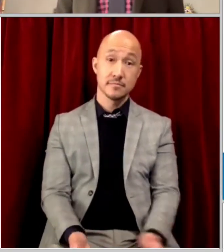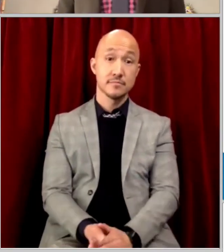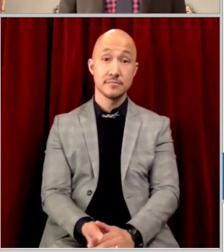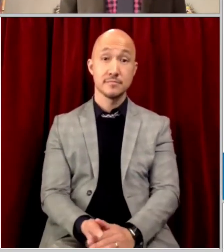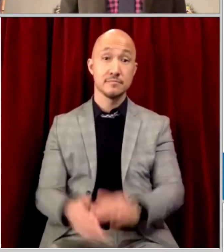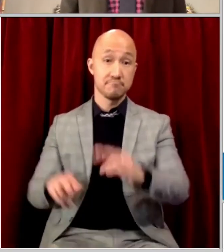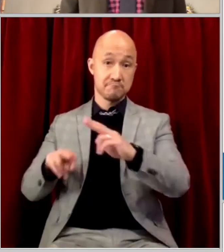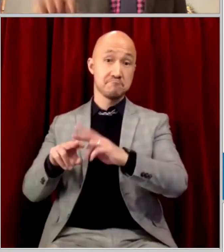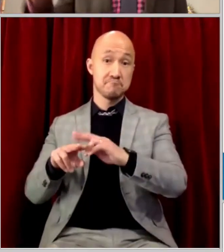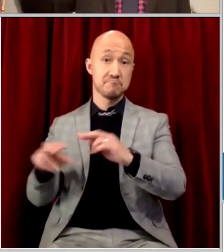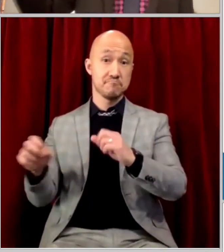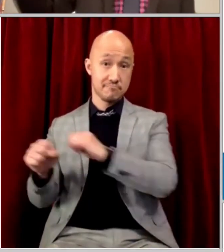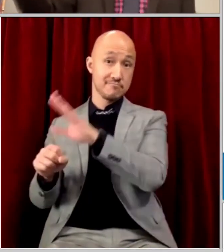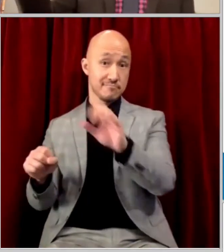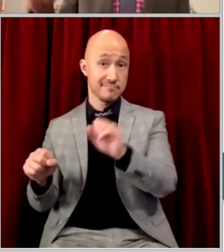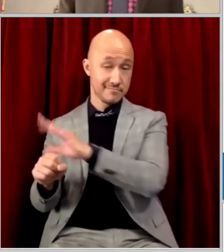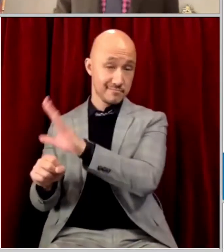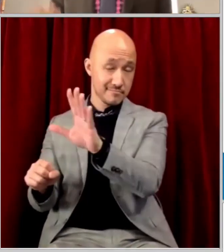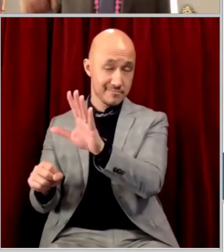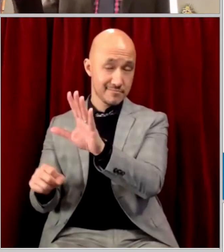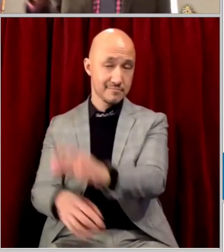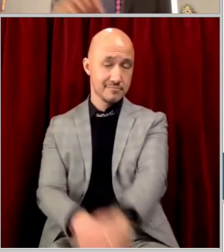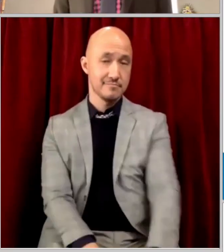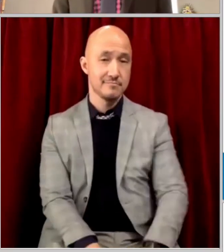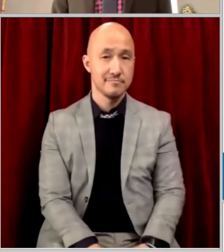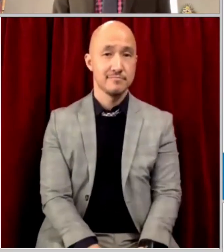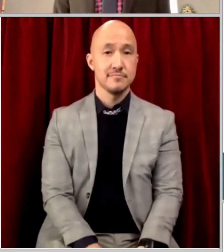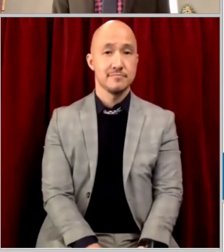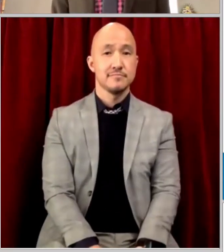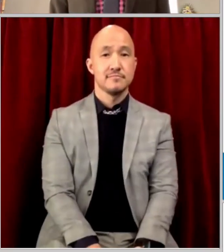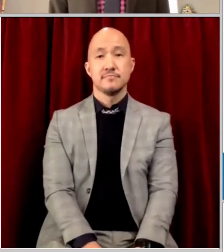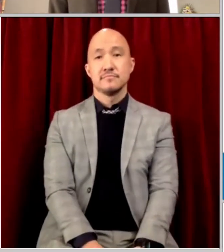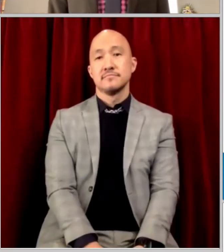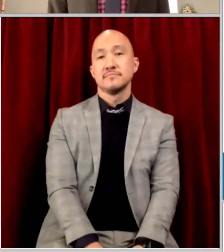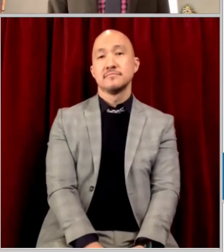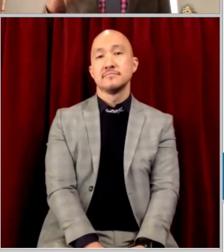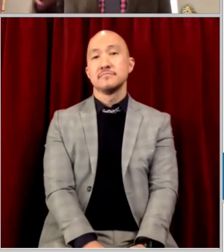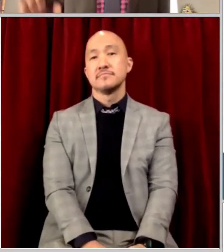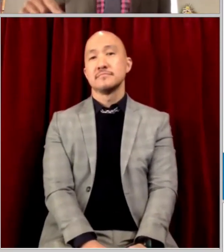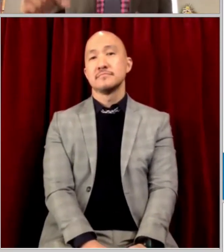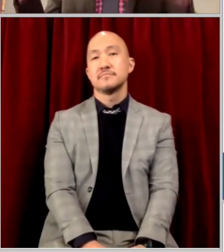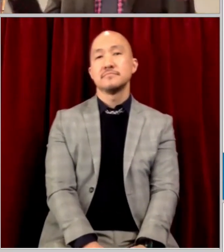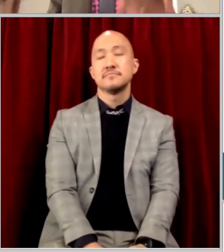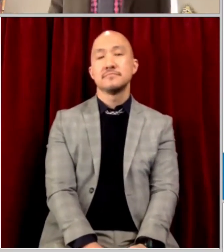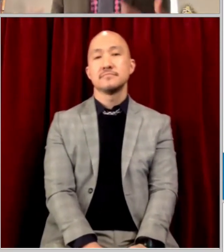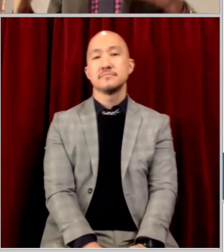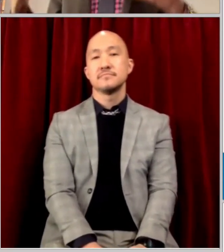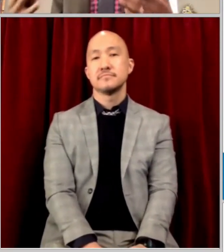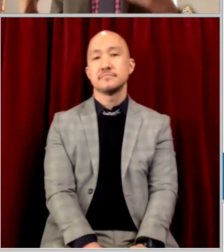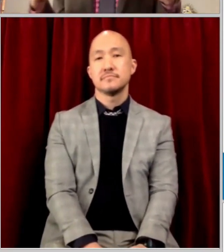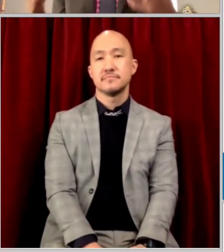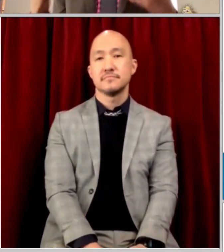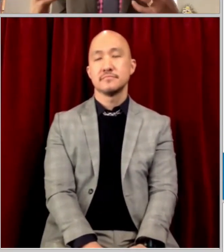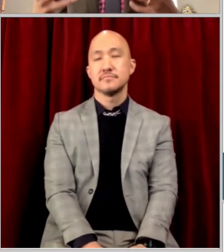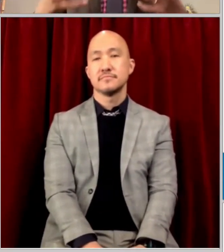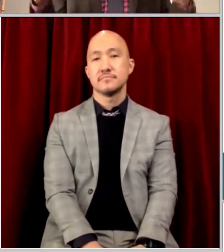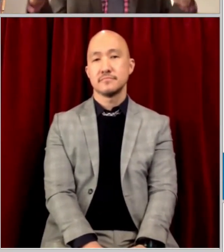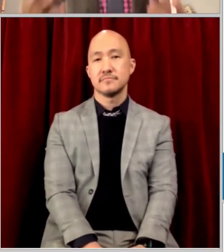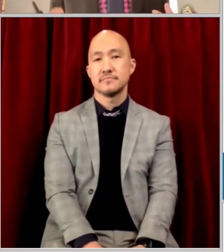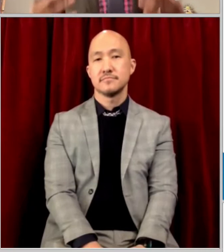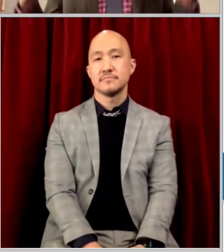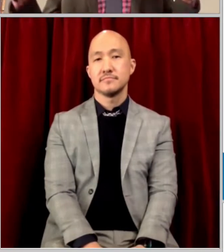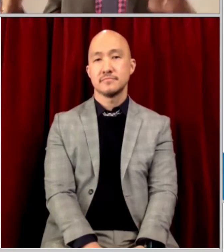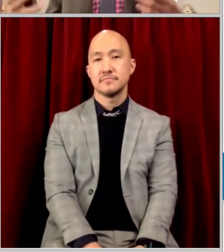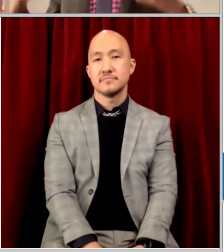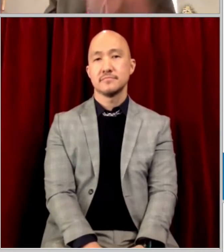room. And they know with that salt in the room, we need to think twice. And you know what? It is really, believe me, it